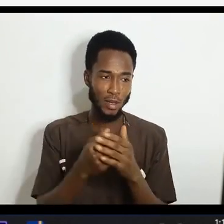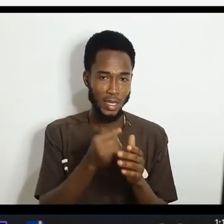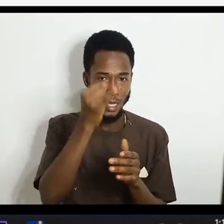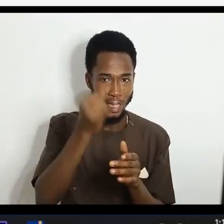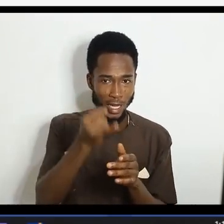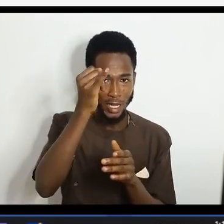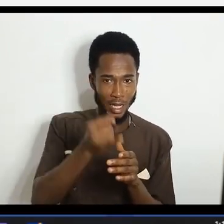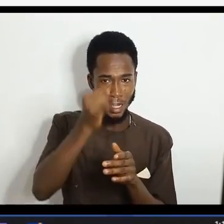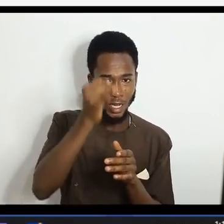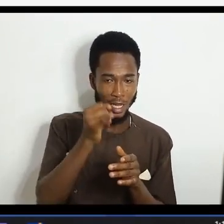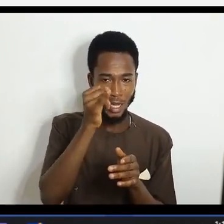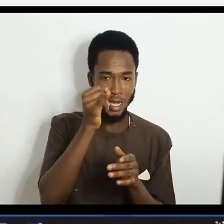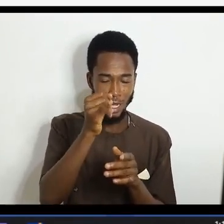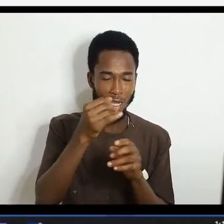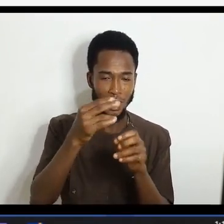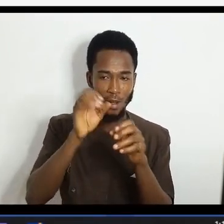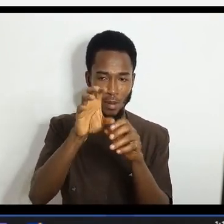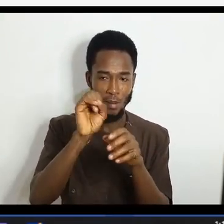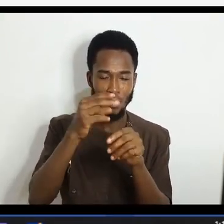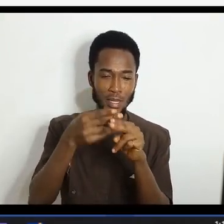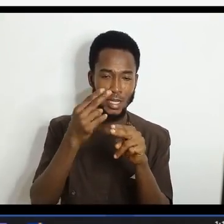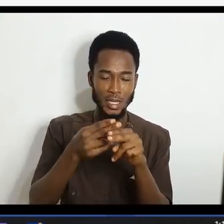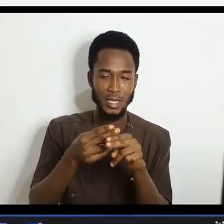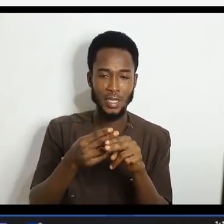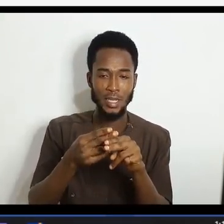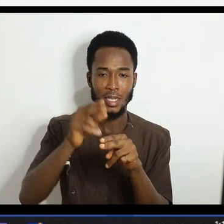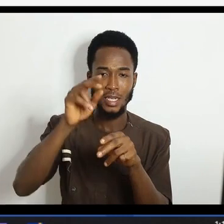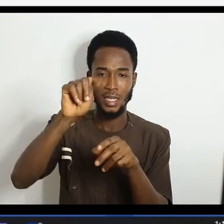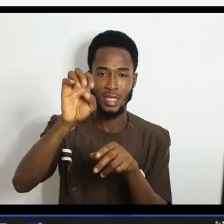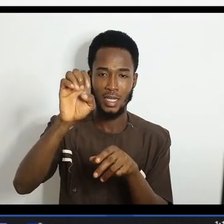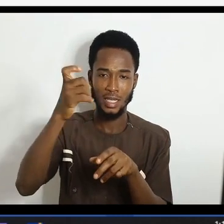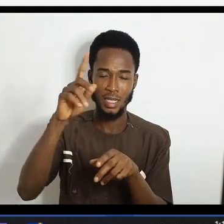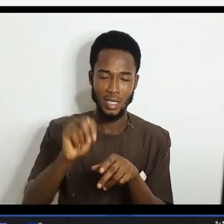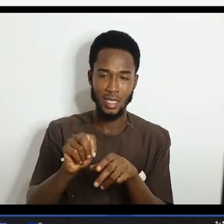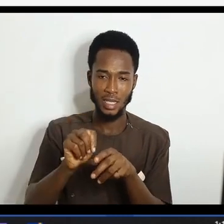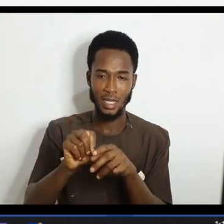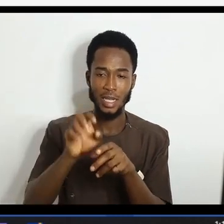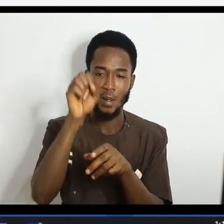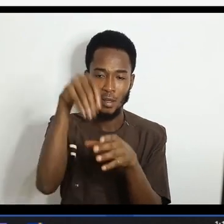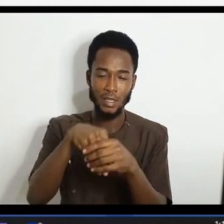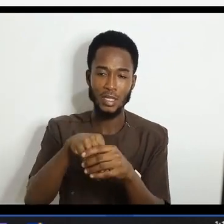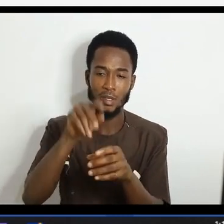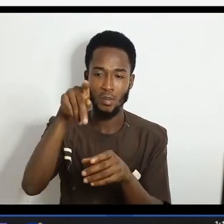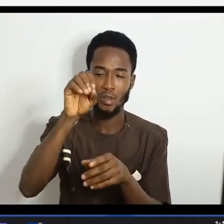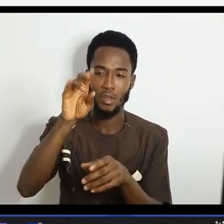is blinking, the text insertion point. This is where you can start typing whatever you want to